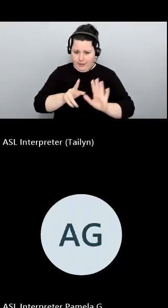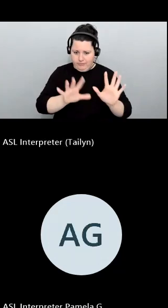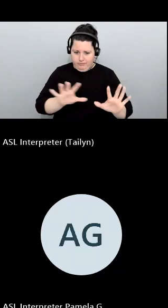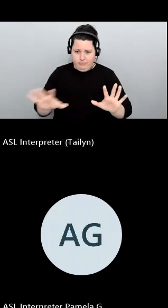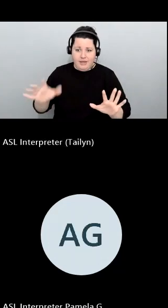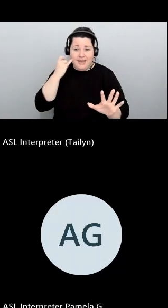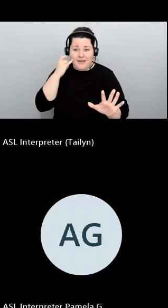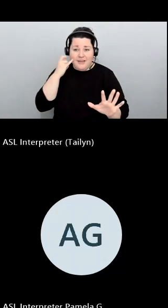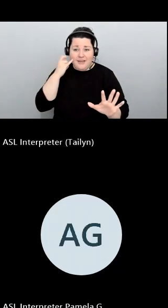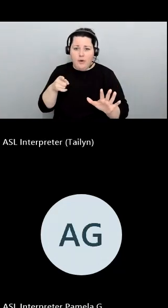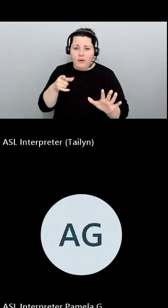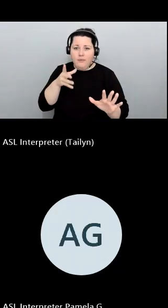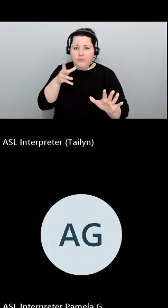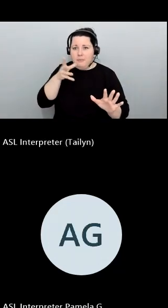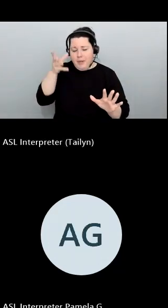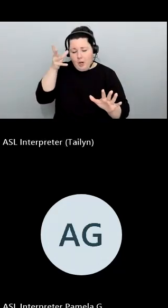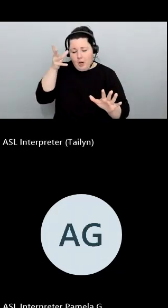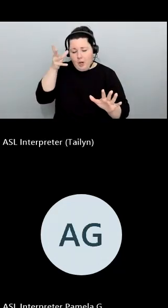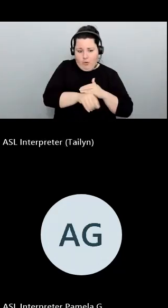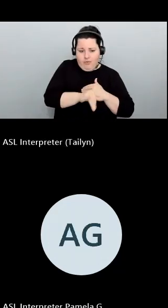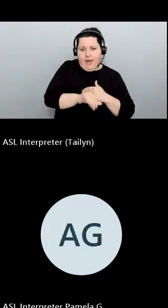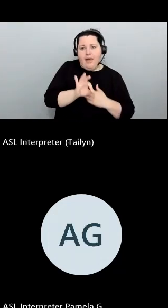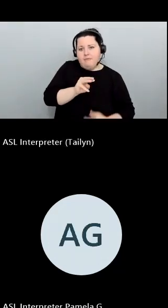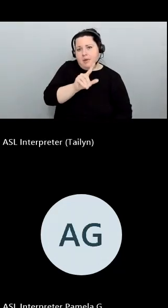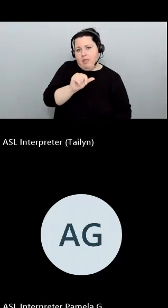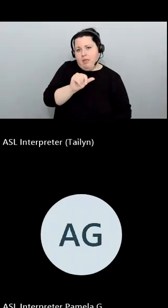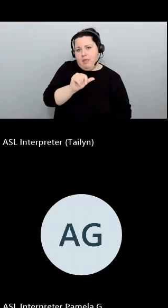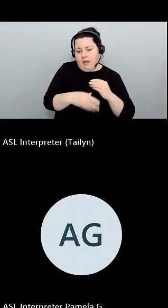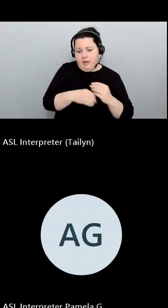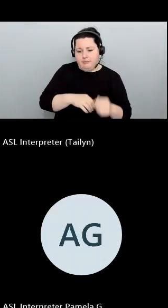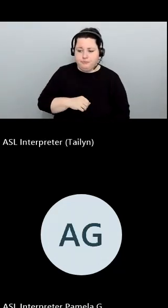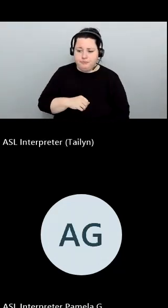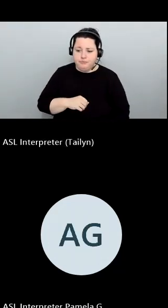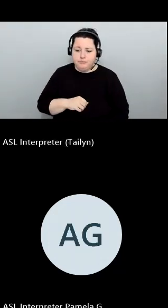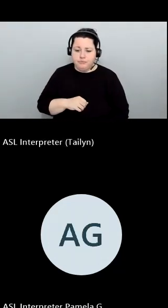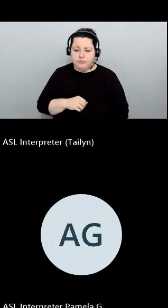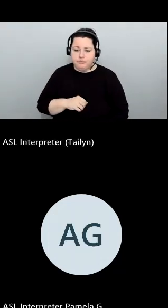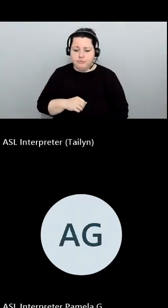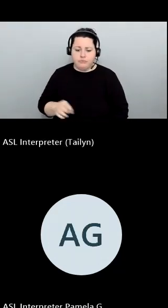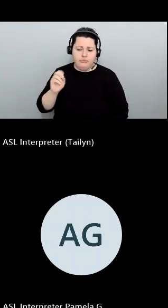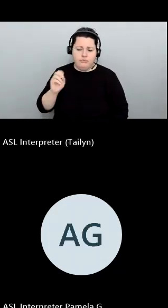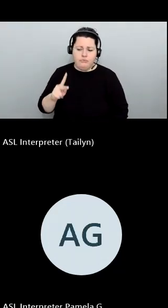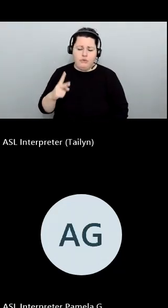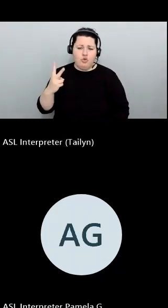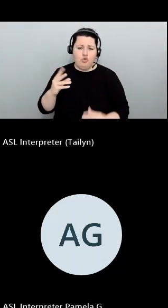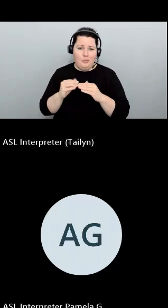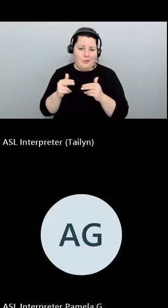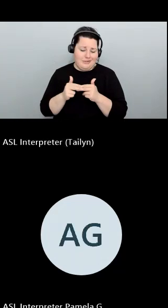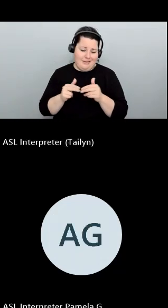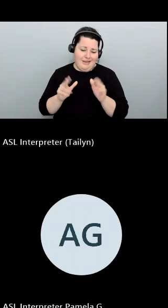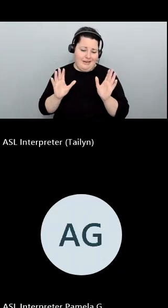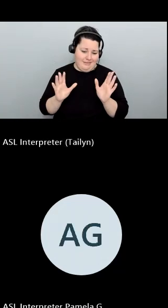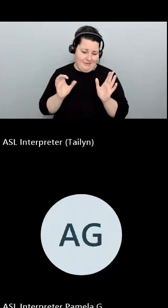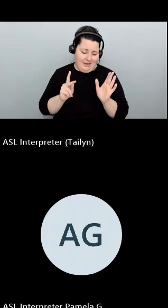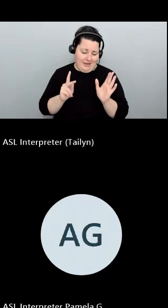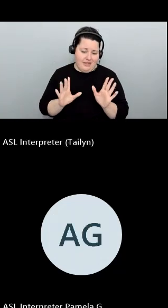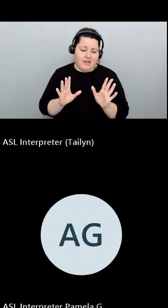birthing parent, you can add FMLA into that. All right, 1 or 2 more slides, then we'll get to questions.